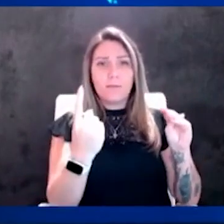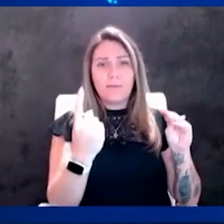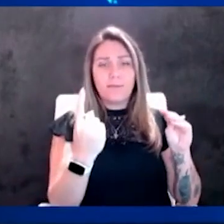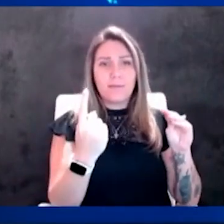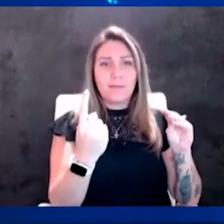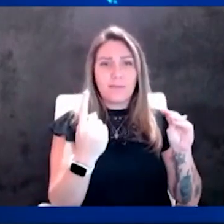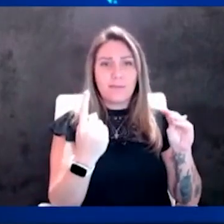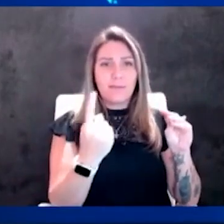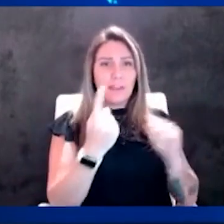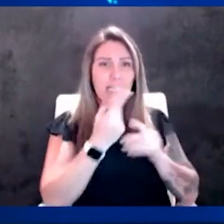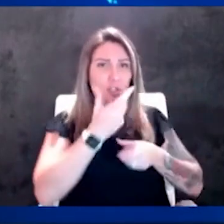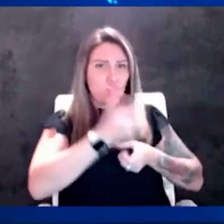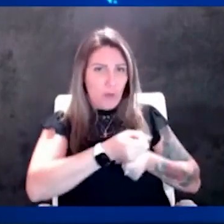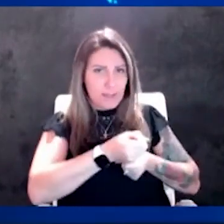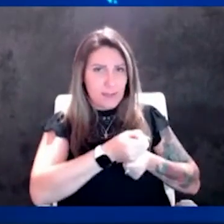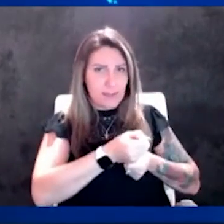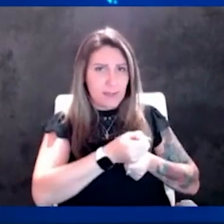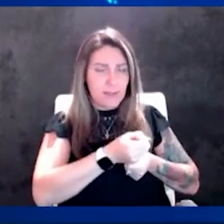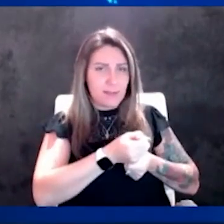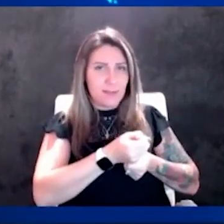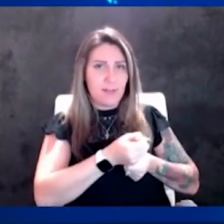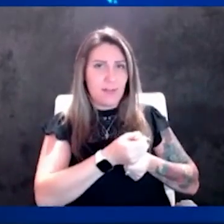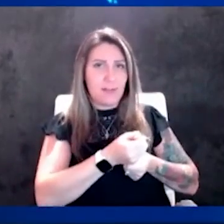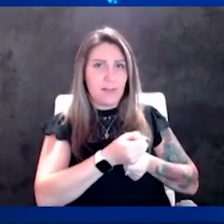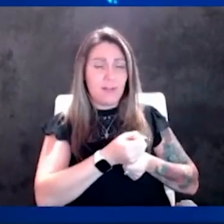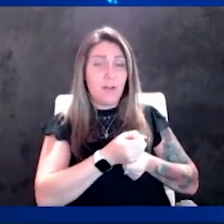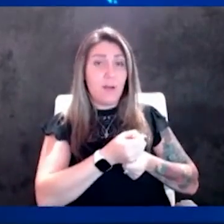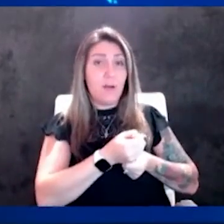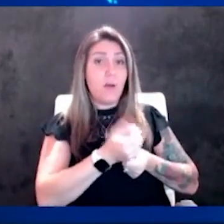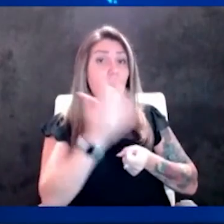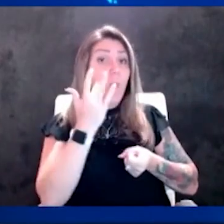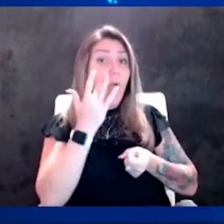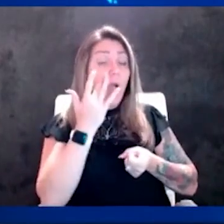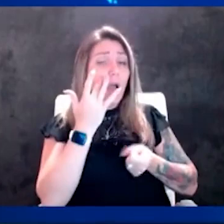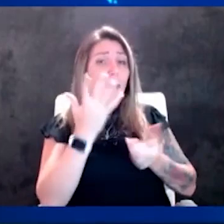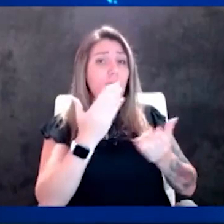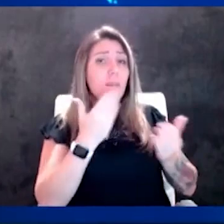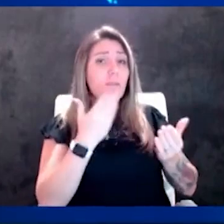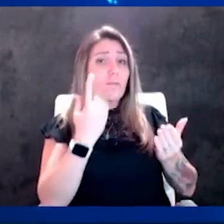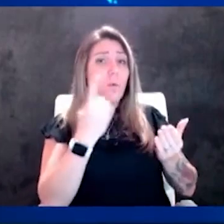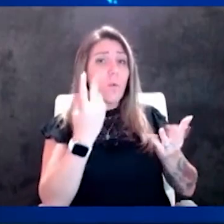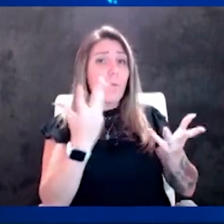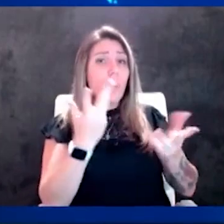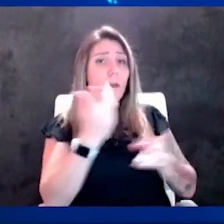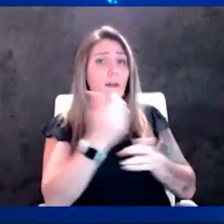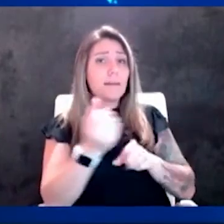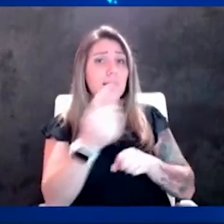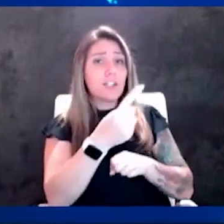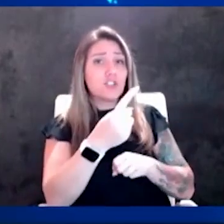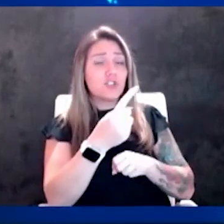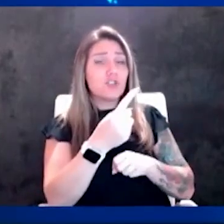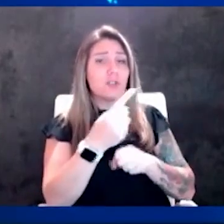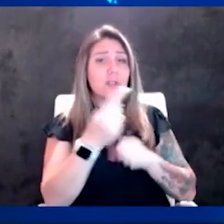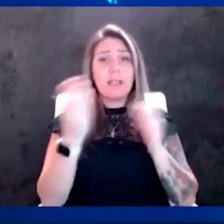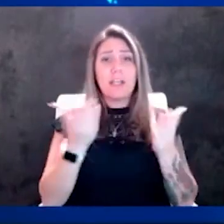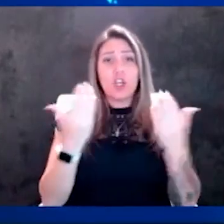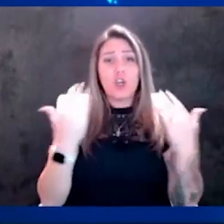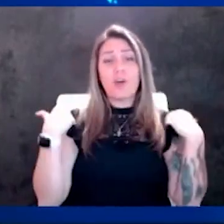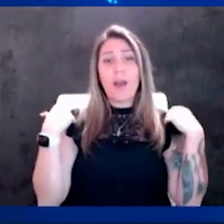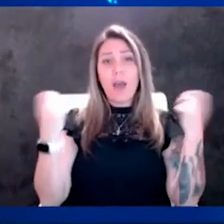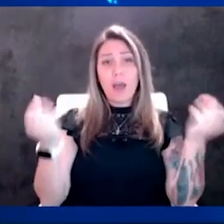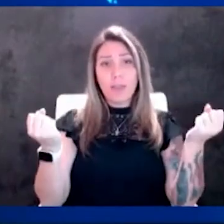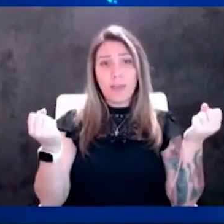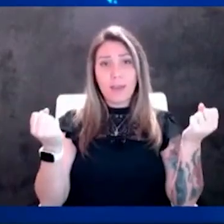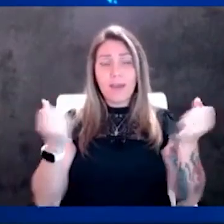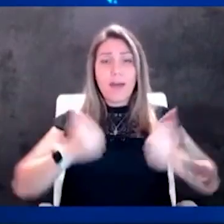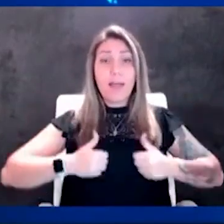trust. Because what you really want to be thankful for next year is that you're right here, healthy, alive,